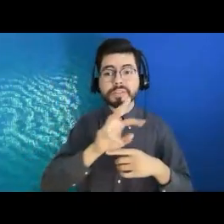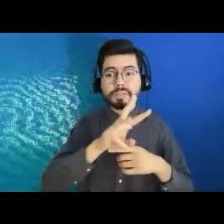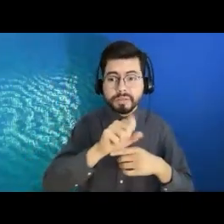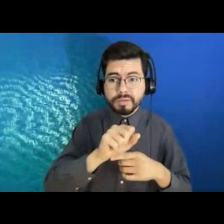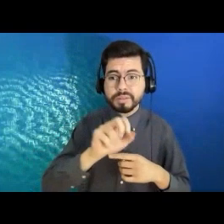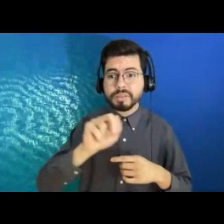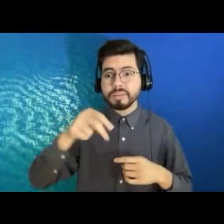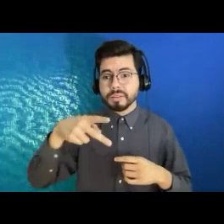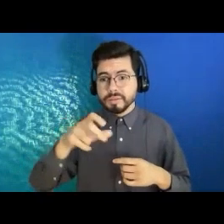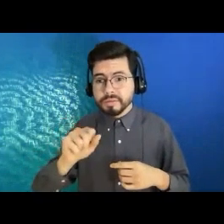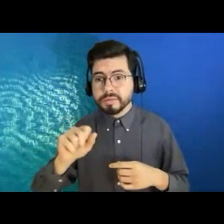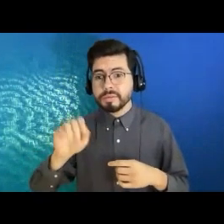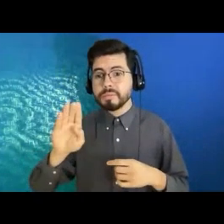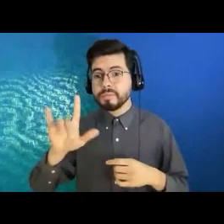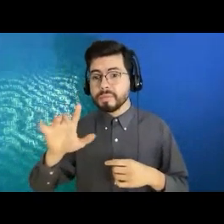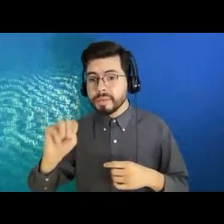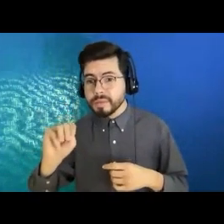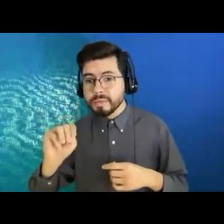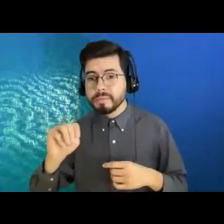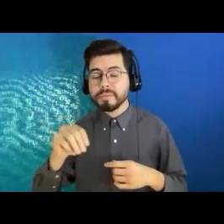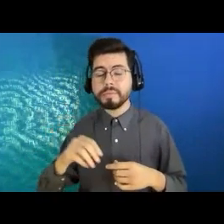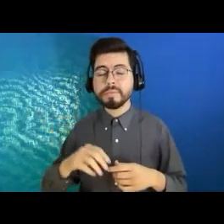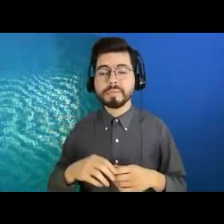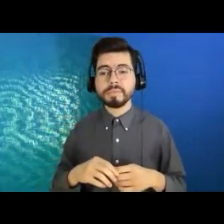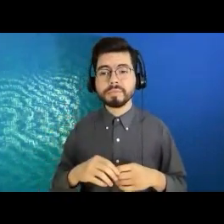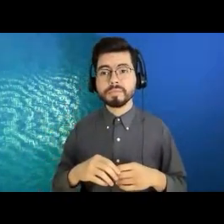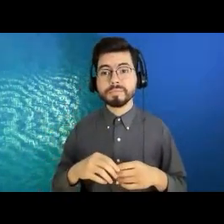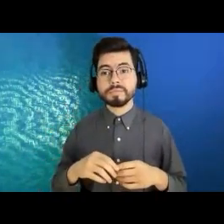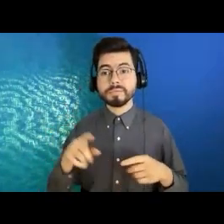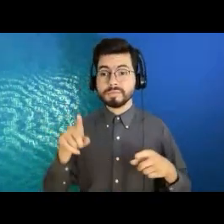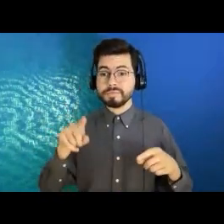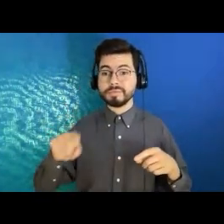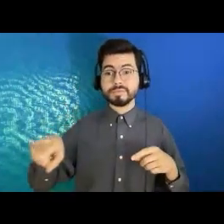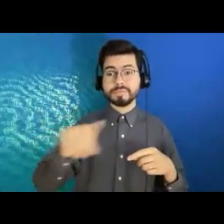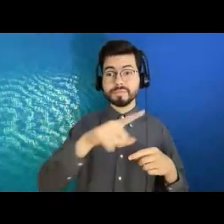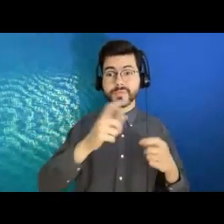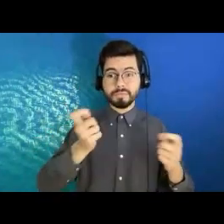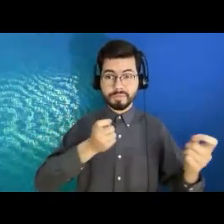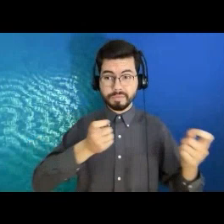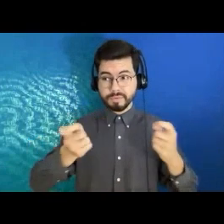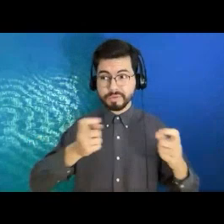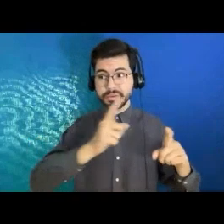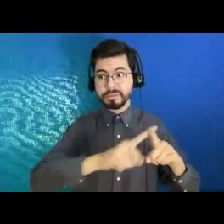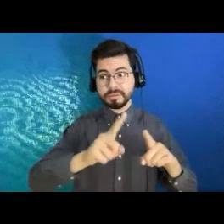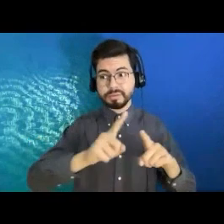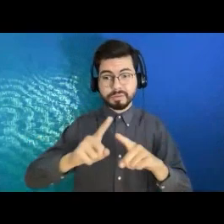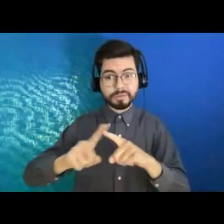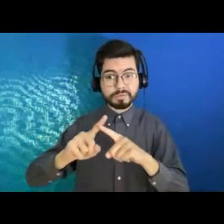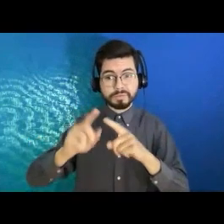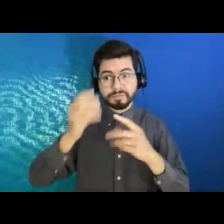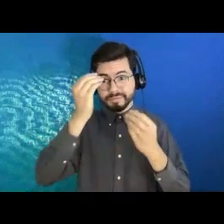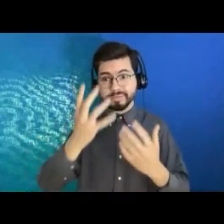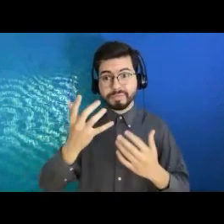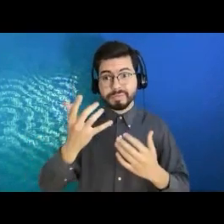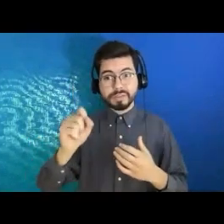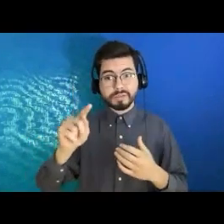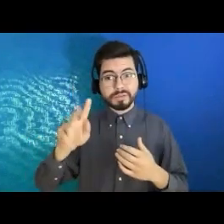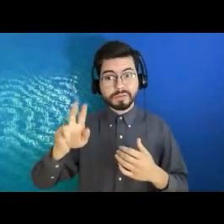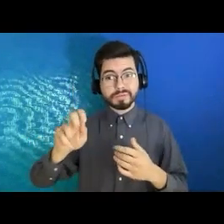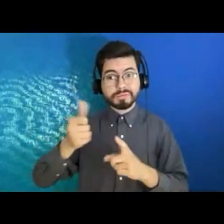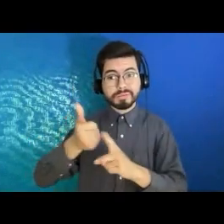Service, BLM, and they're all managed differently. Now, Yellowstone's the only one that's large enough that can